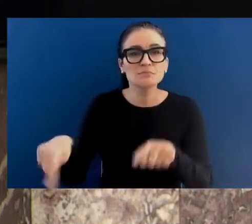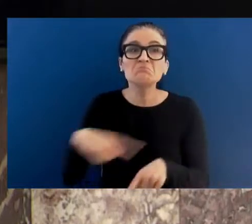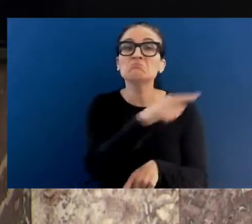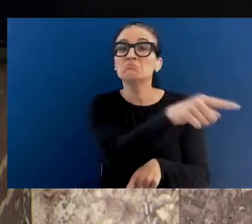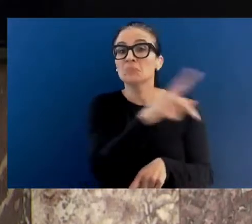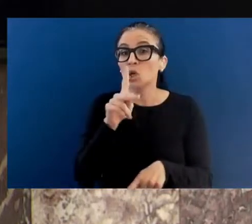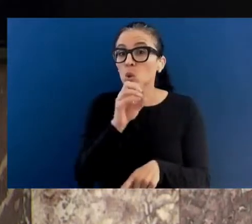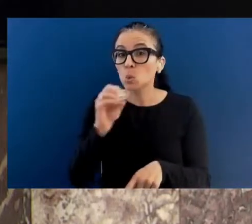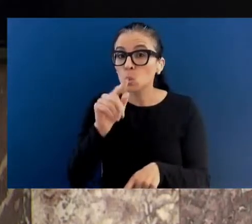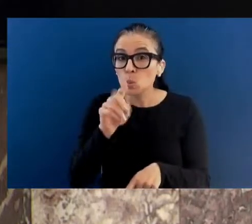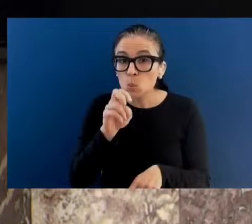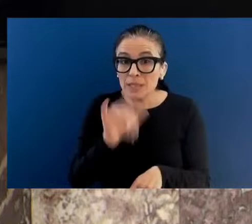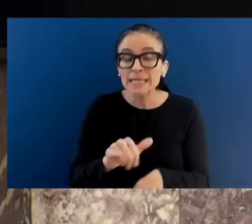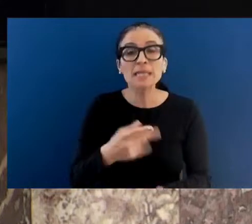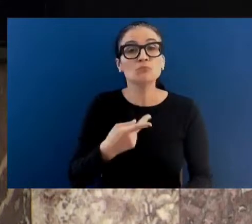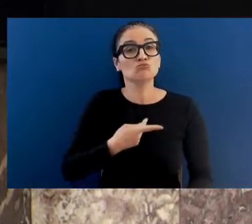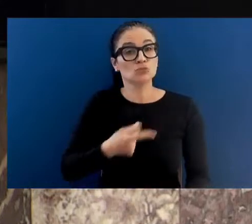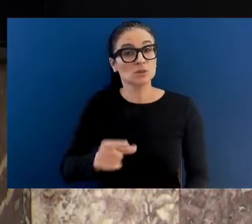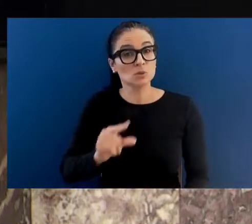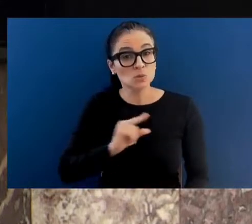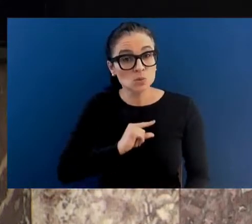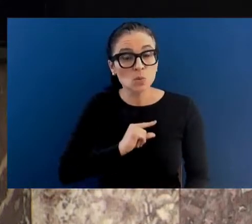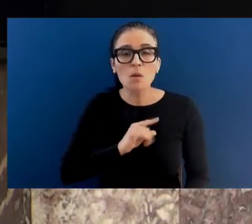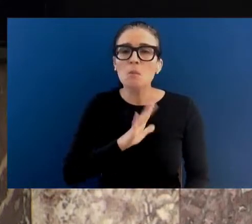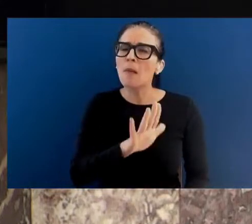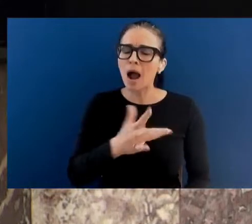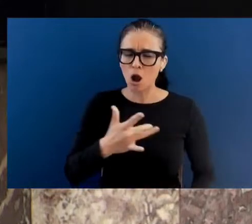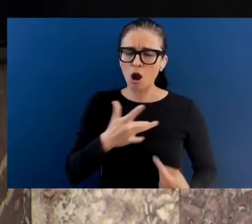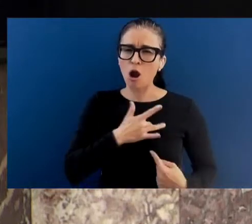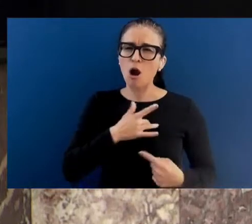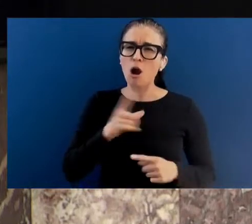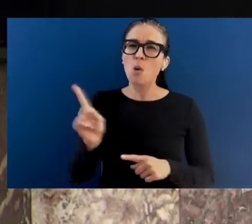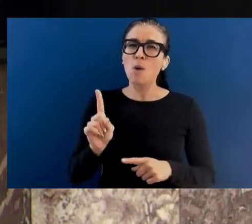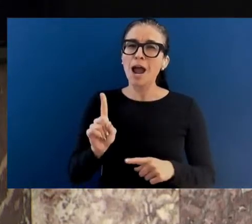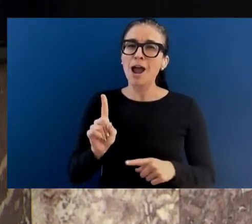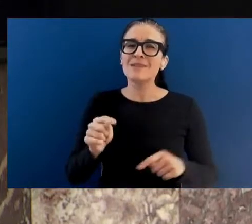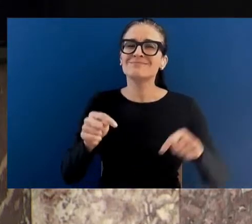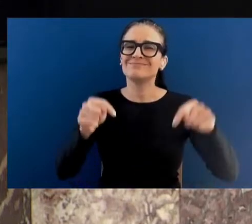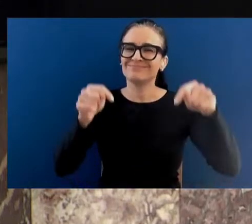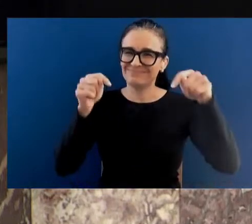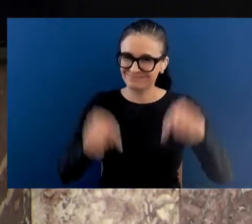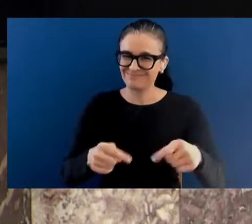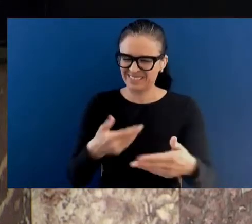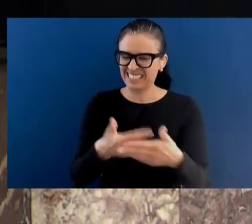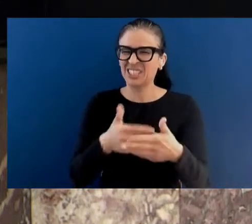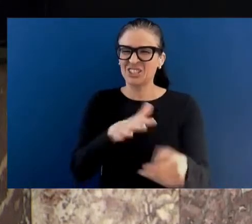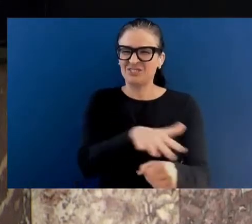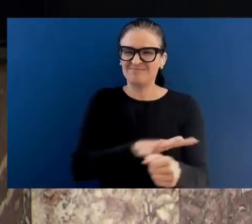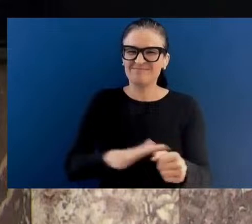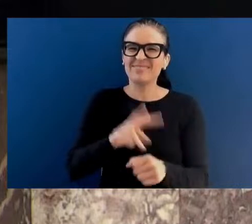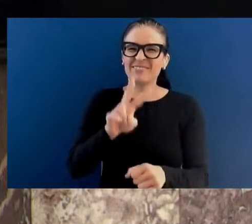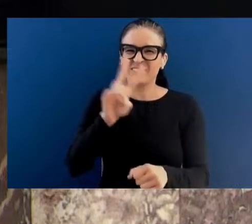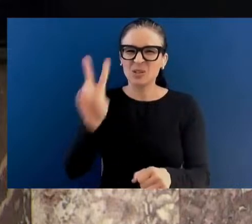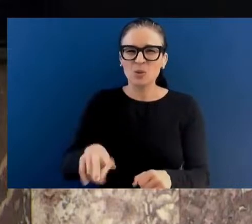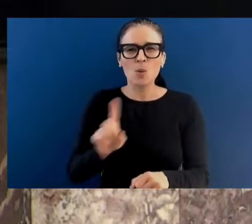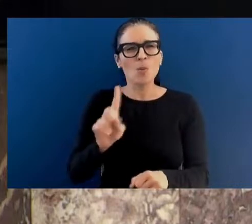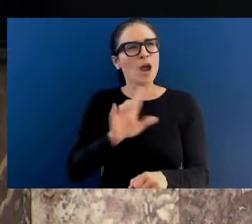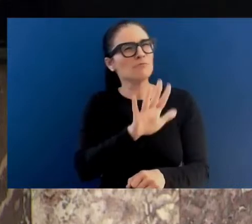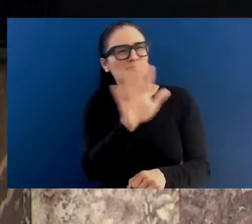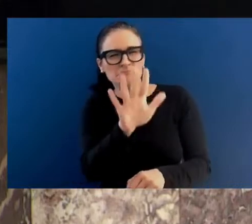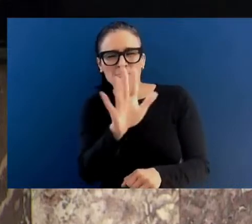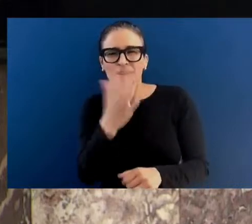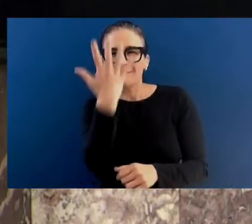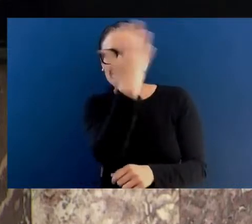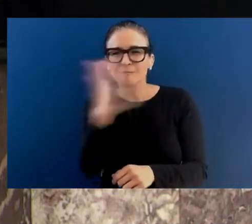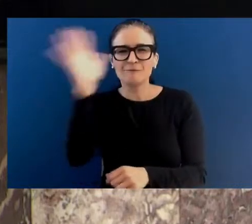remained here in the forested areas just north of Victoria, where one can still even today get lost in the beauty of the woods. Bob was the first